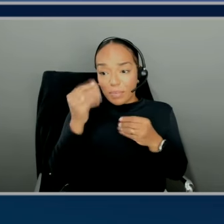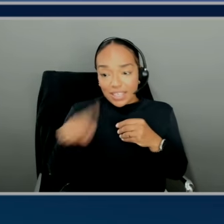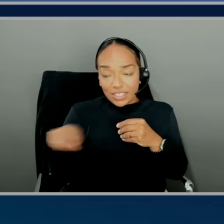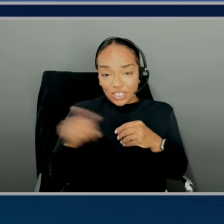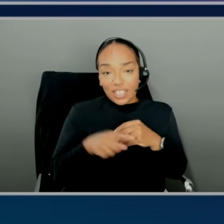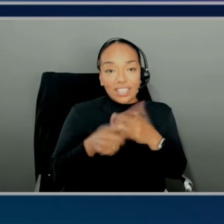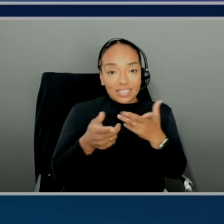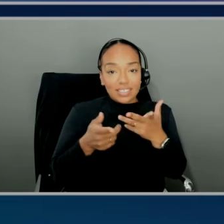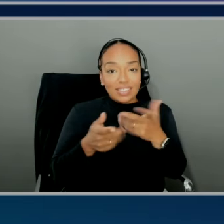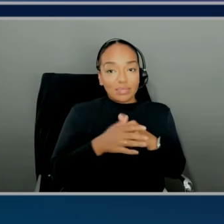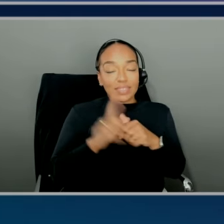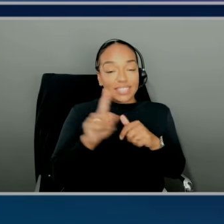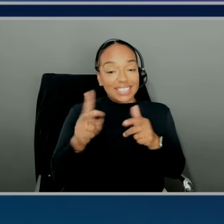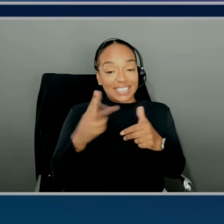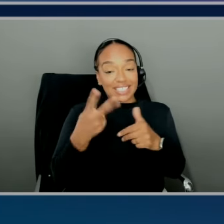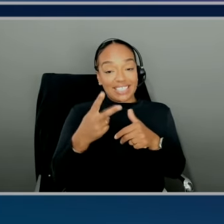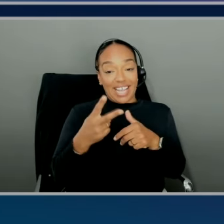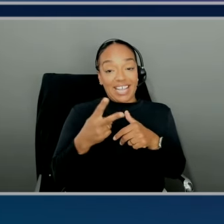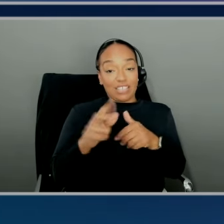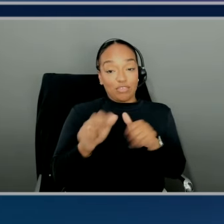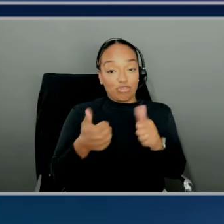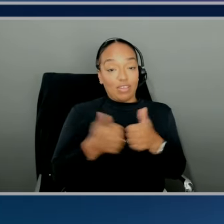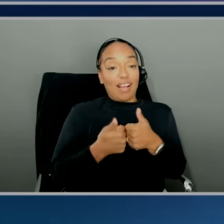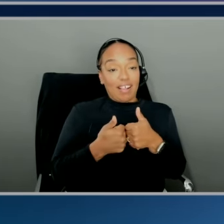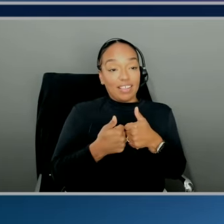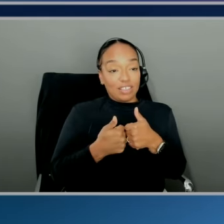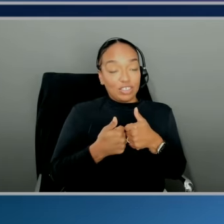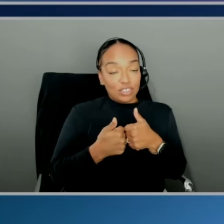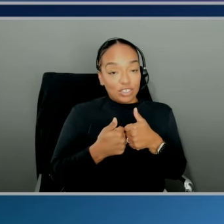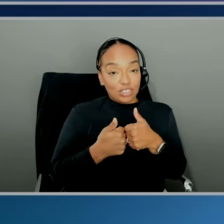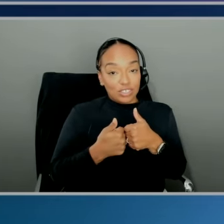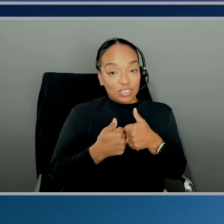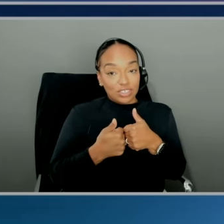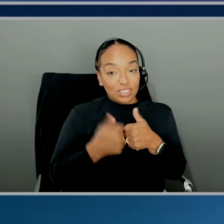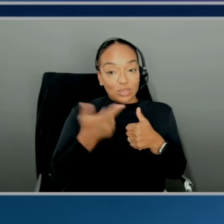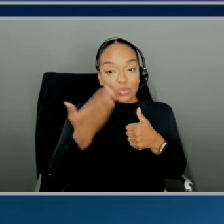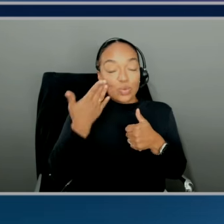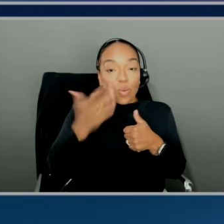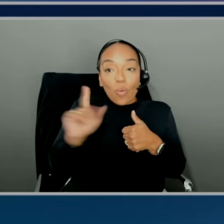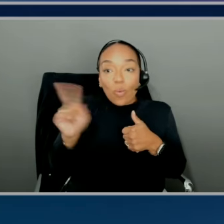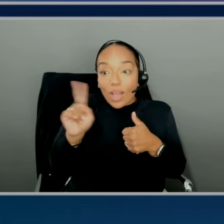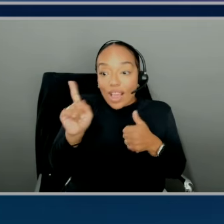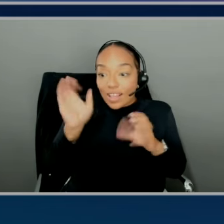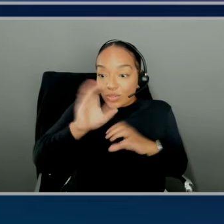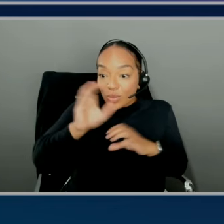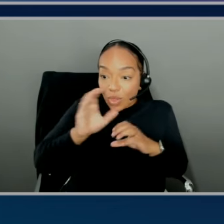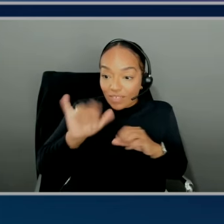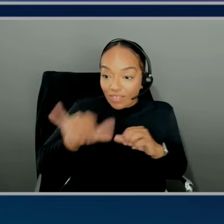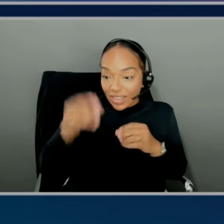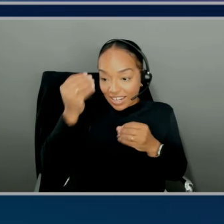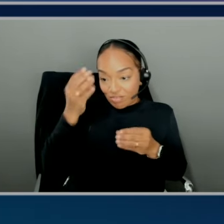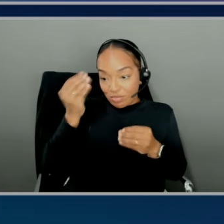challenge is, even though there's this information out there, it's scattered everywhere. You do not know where to look for the information. Right. And